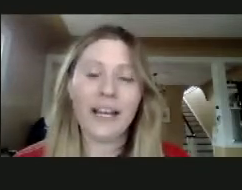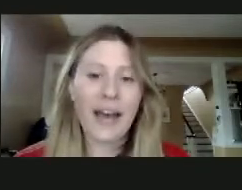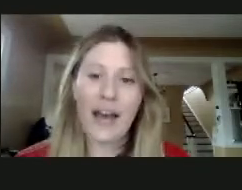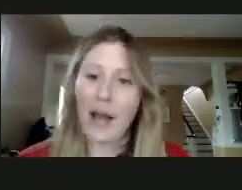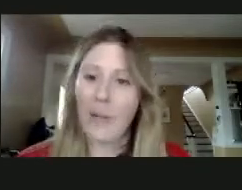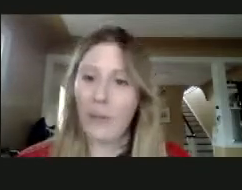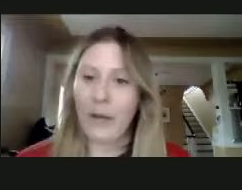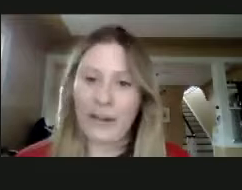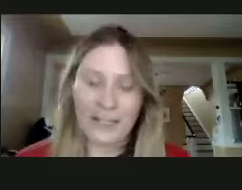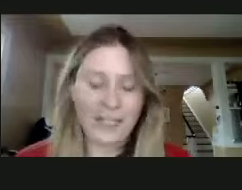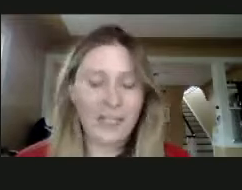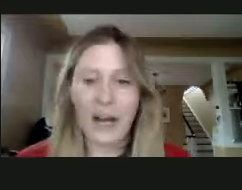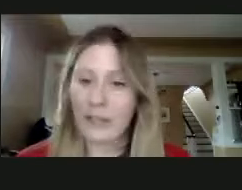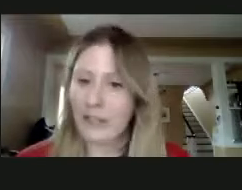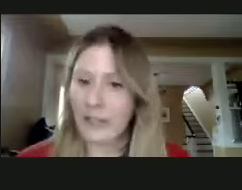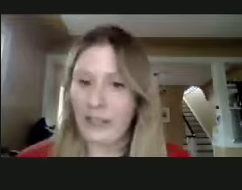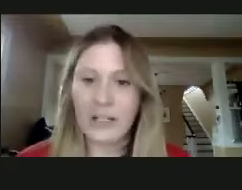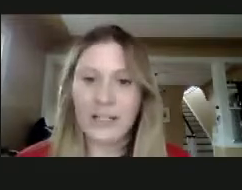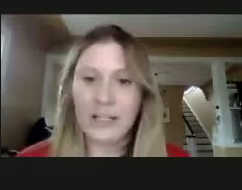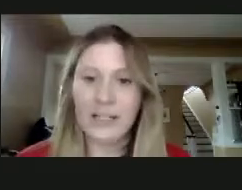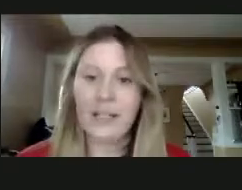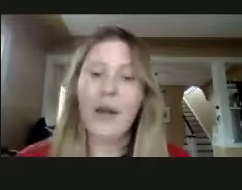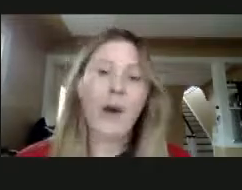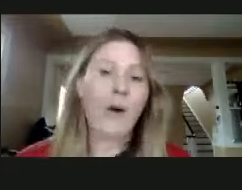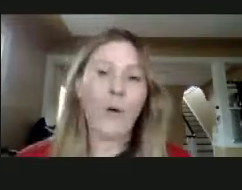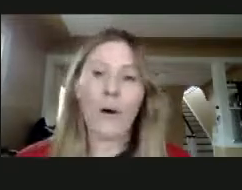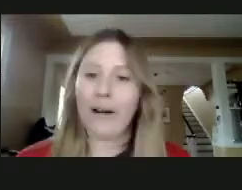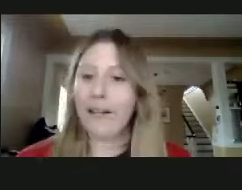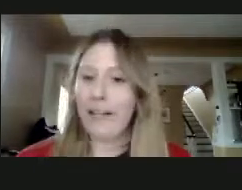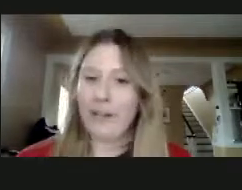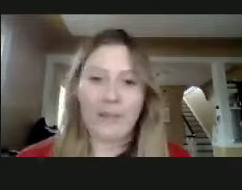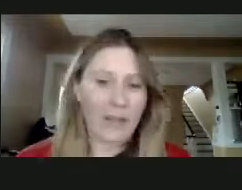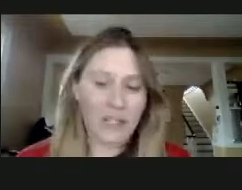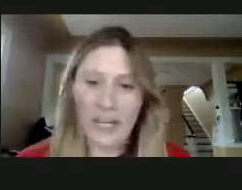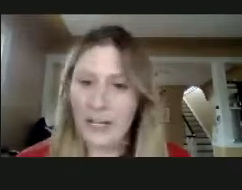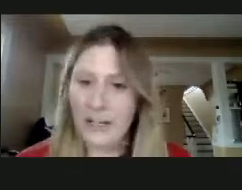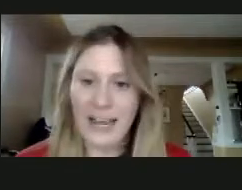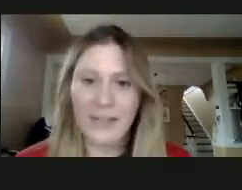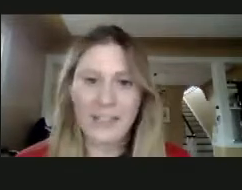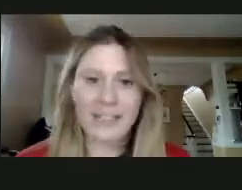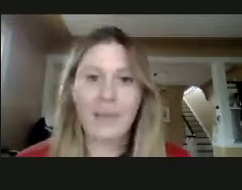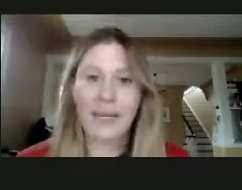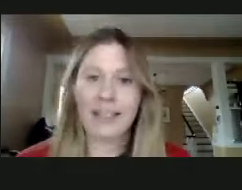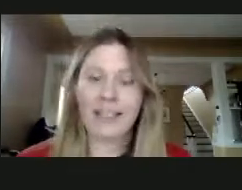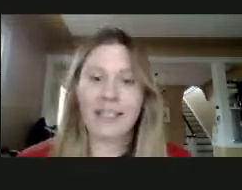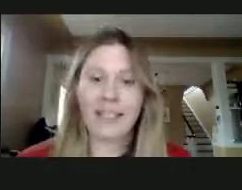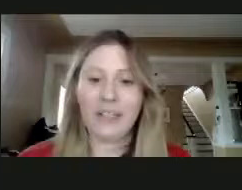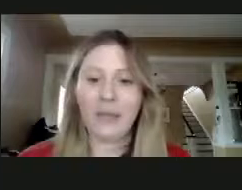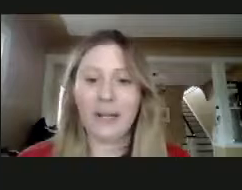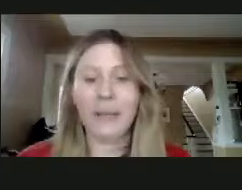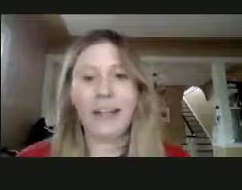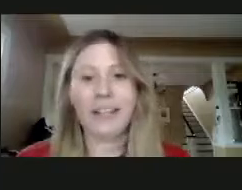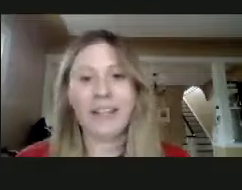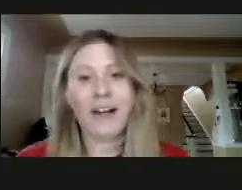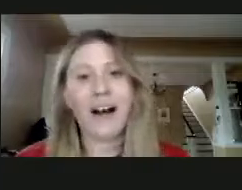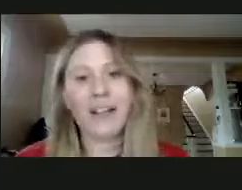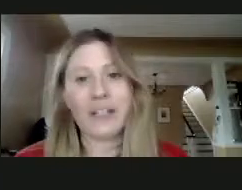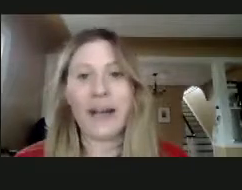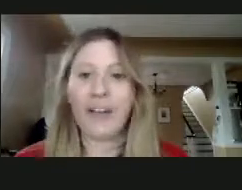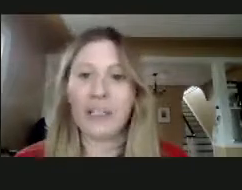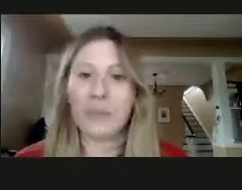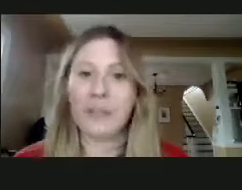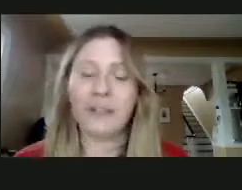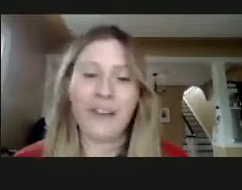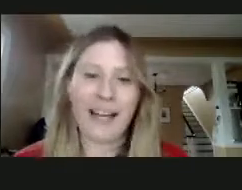Detroit, whether it's the doctors and nurses, or some of the janitor staff that's coming into the city to work, because they're